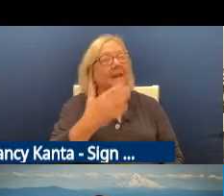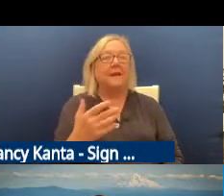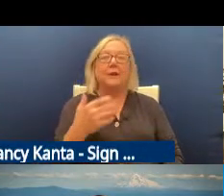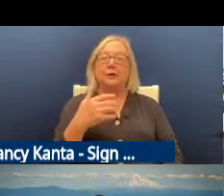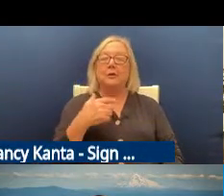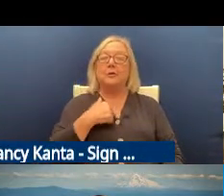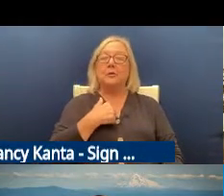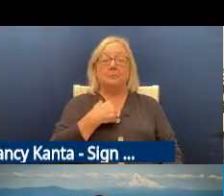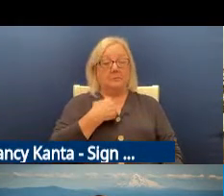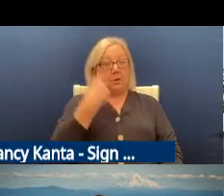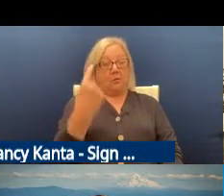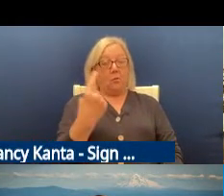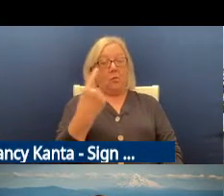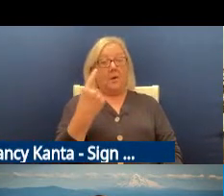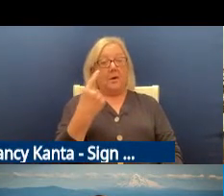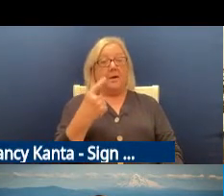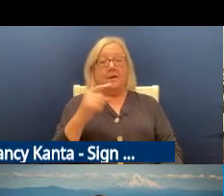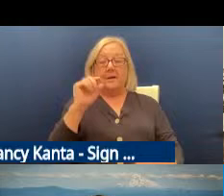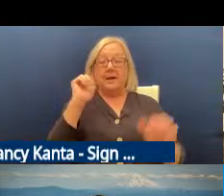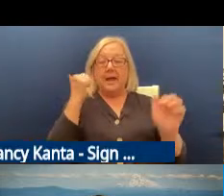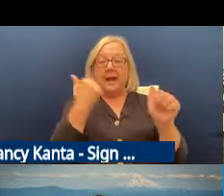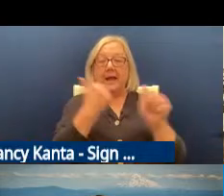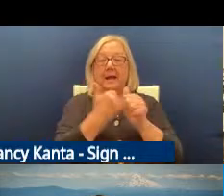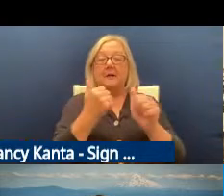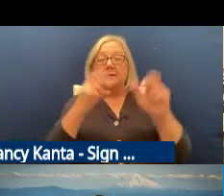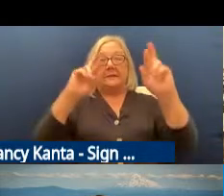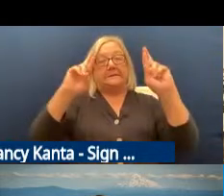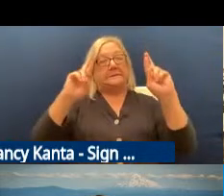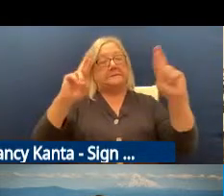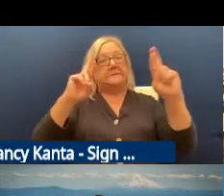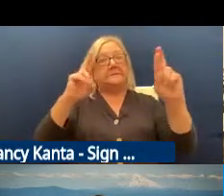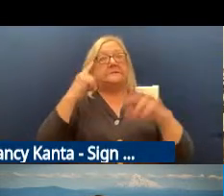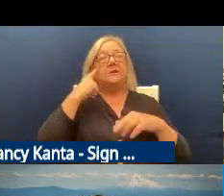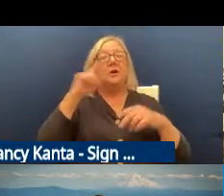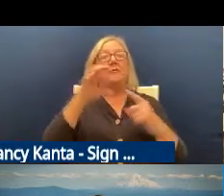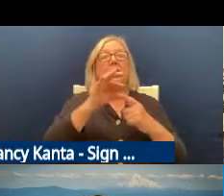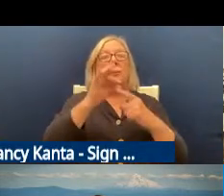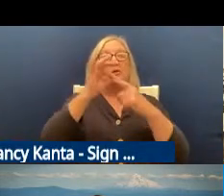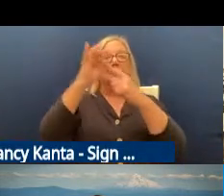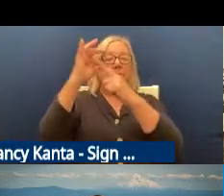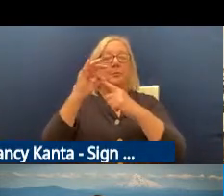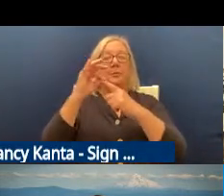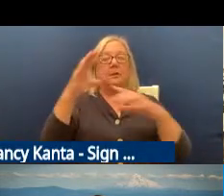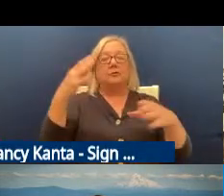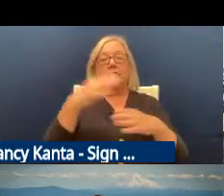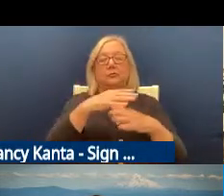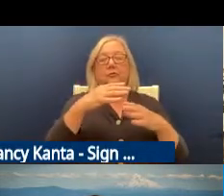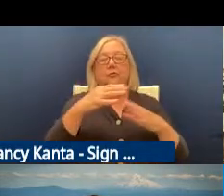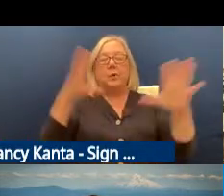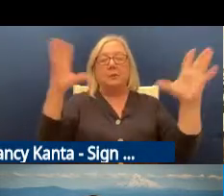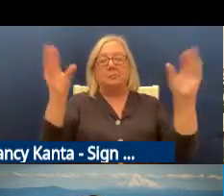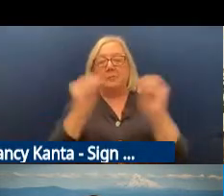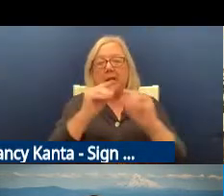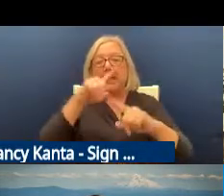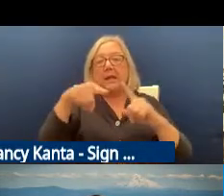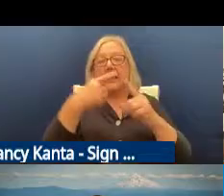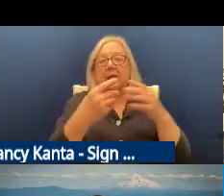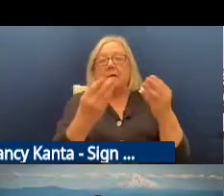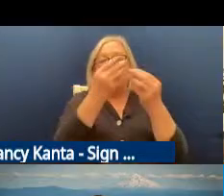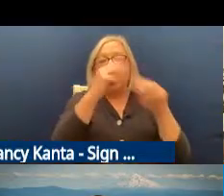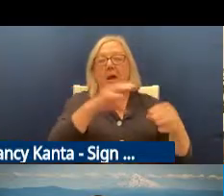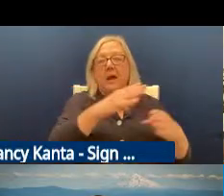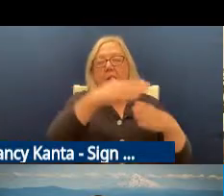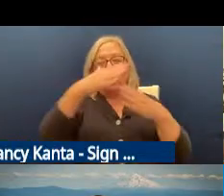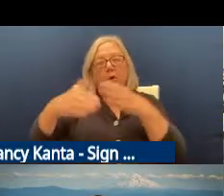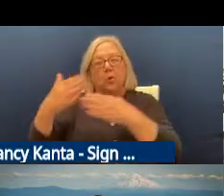for a special session conclusion next week. Thank you, Chris. Thank you. So TriMet is